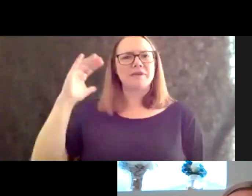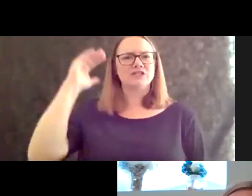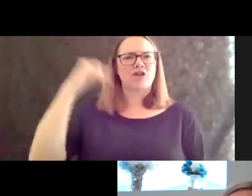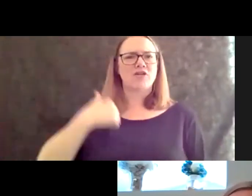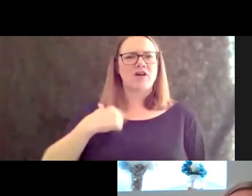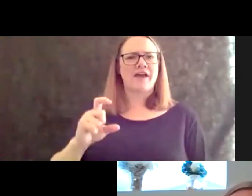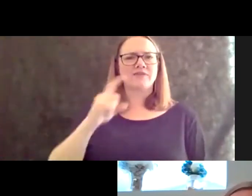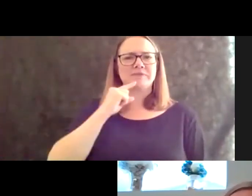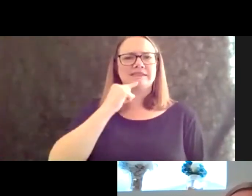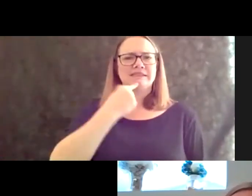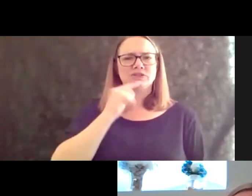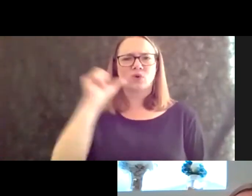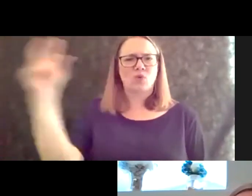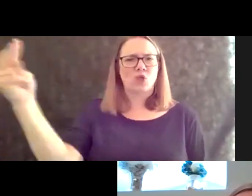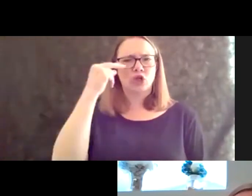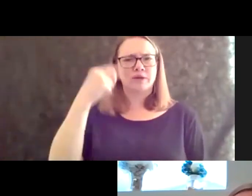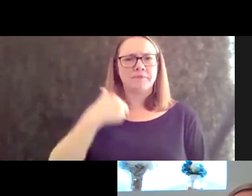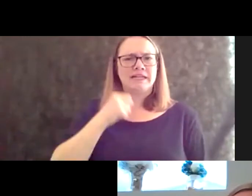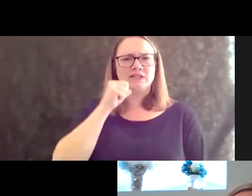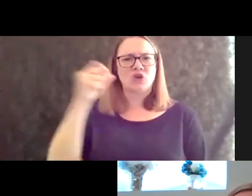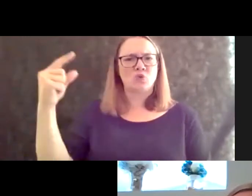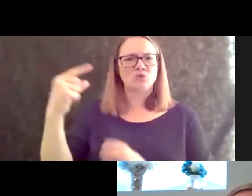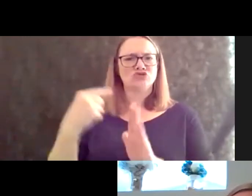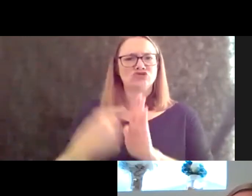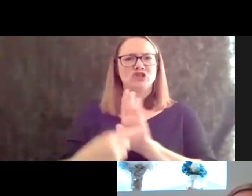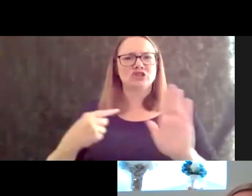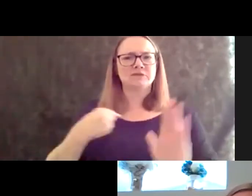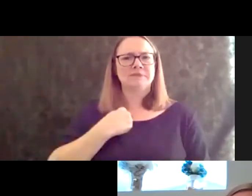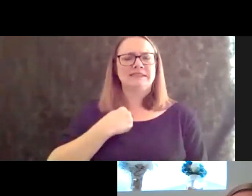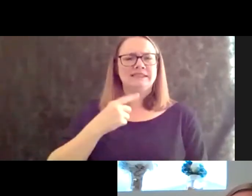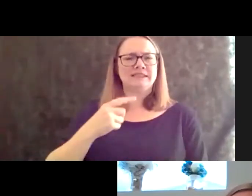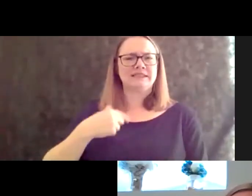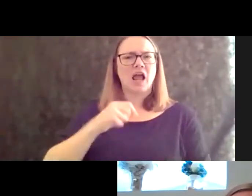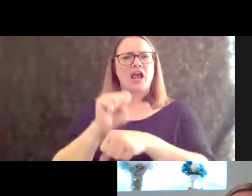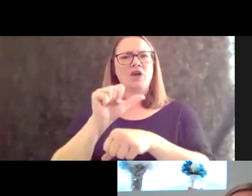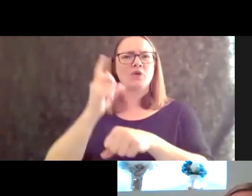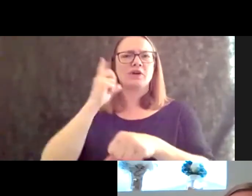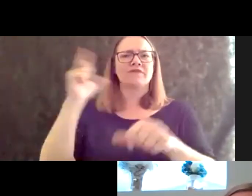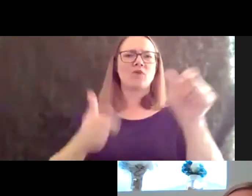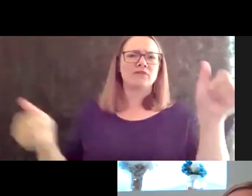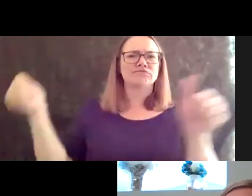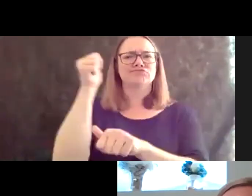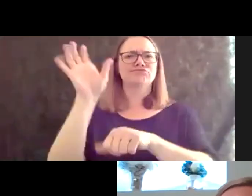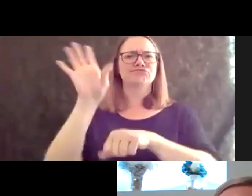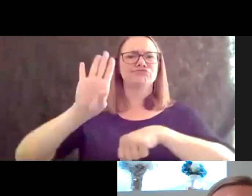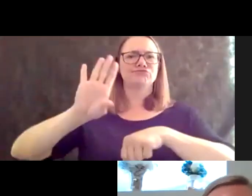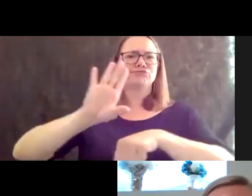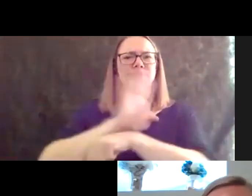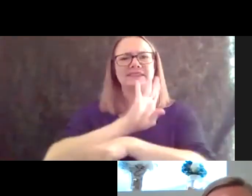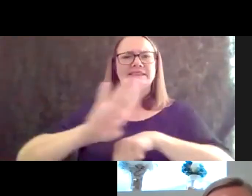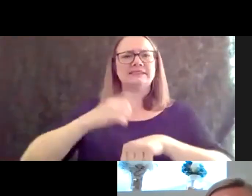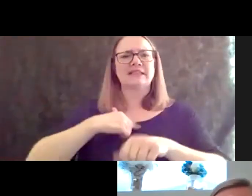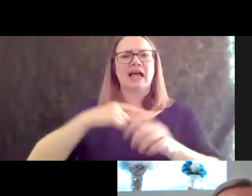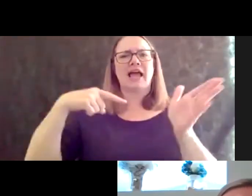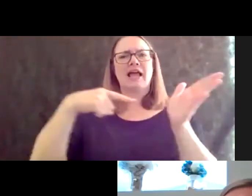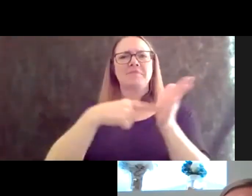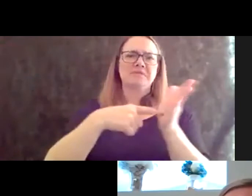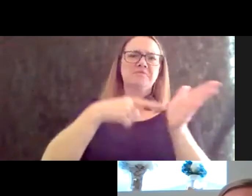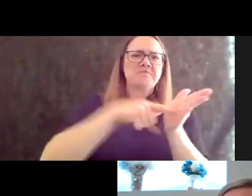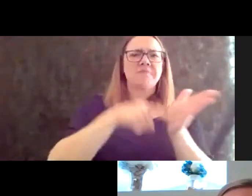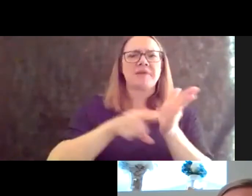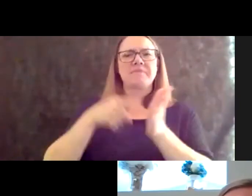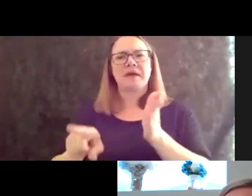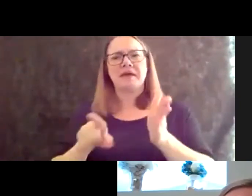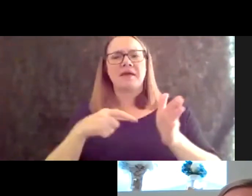serious. Don't look at me, don't judge me. I work for this corporation and I pay my bills and mortgage. And it's